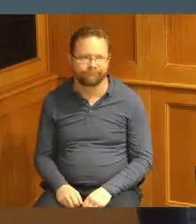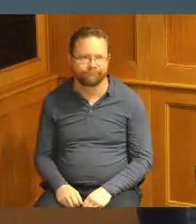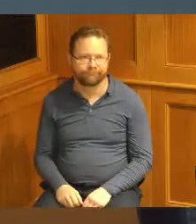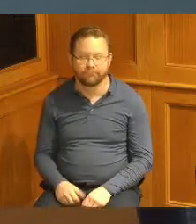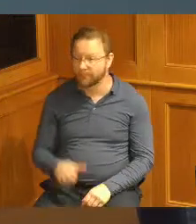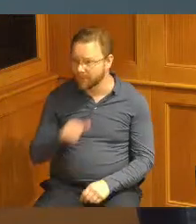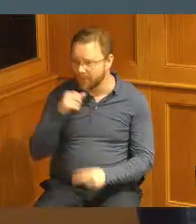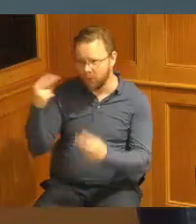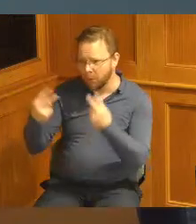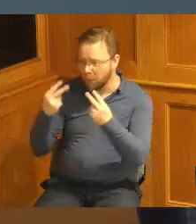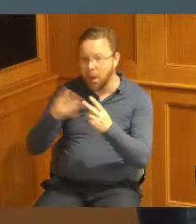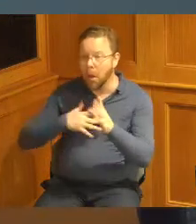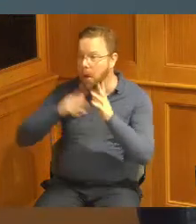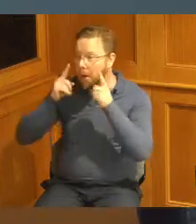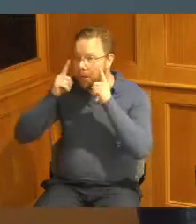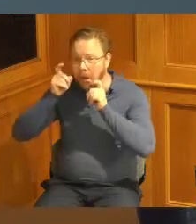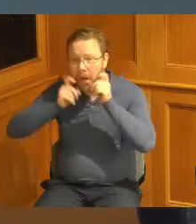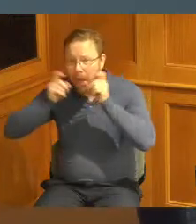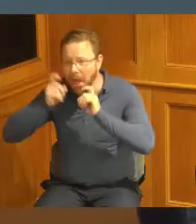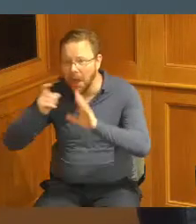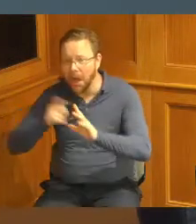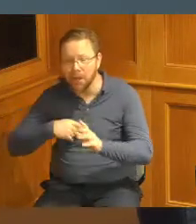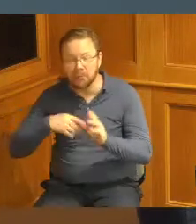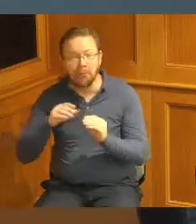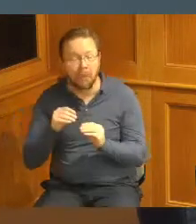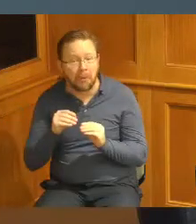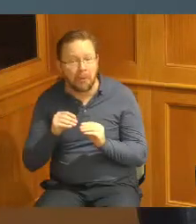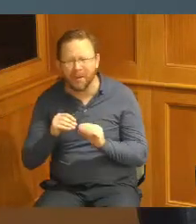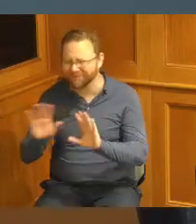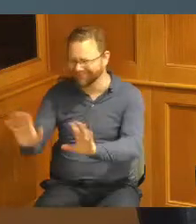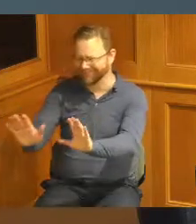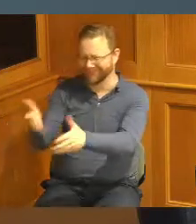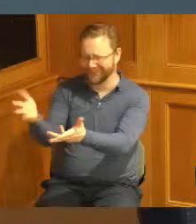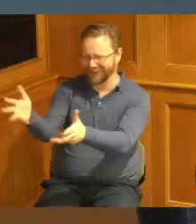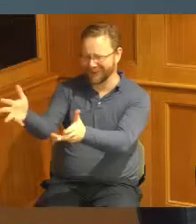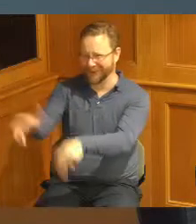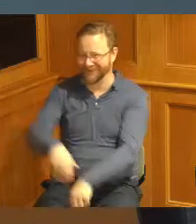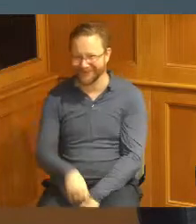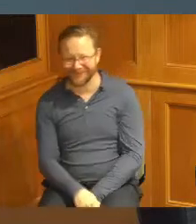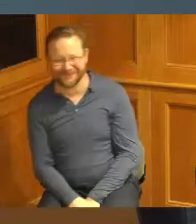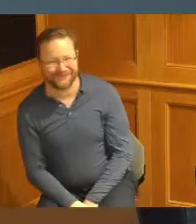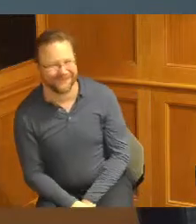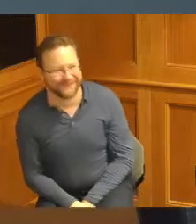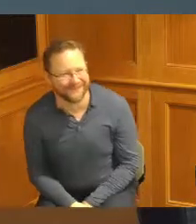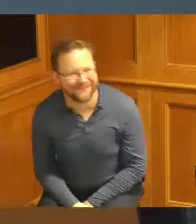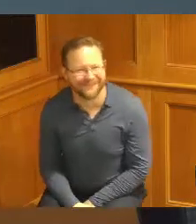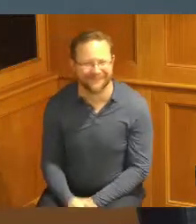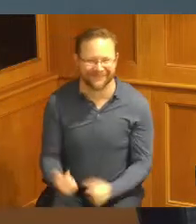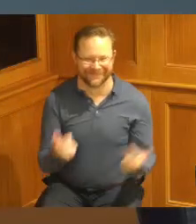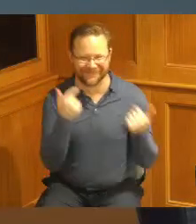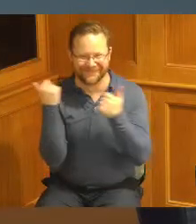Don't look at me with those eyes. Come on. Okay. Yeah.